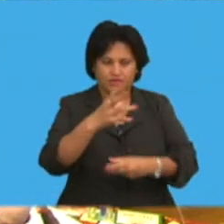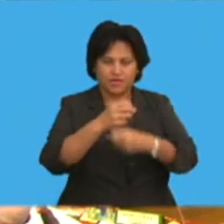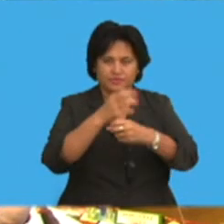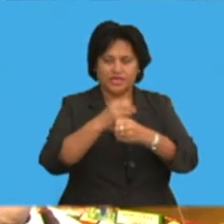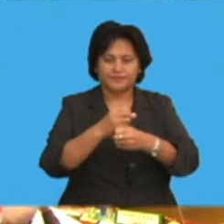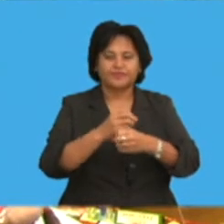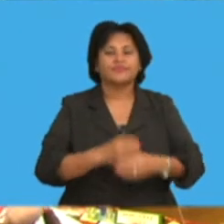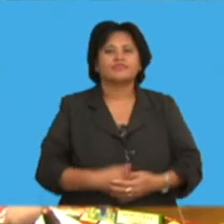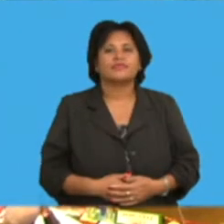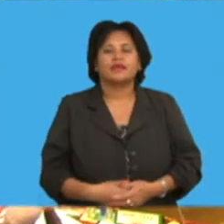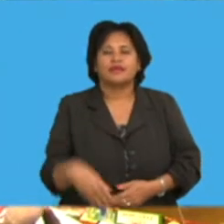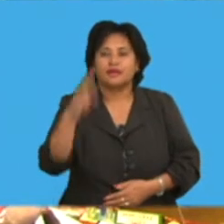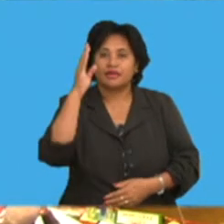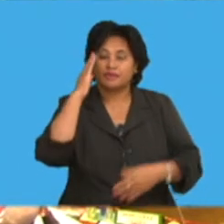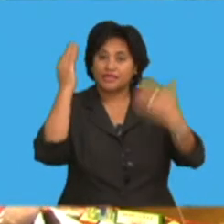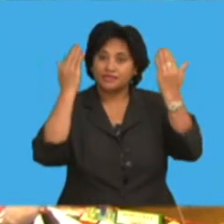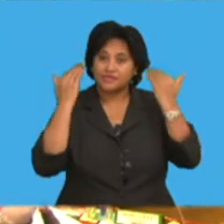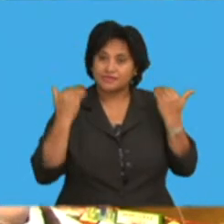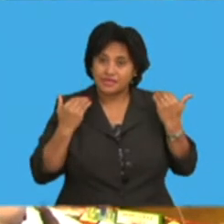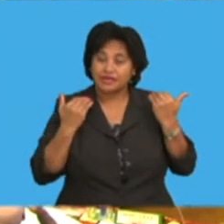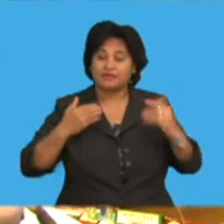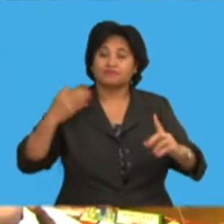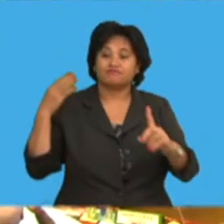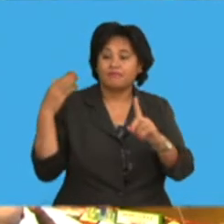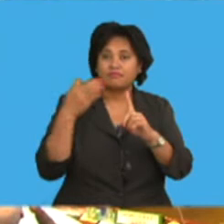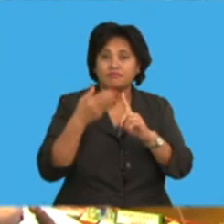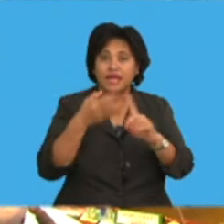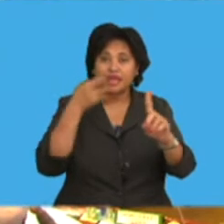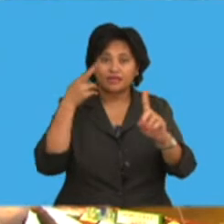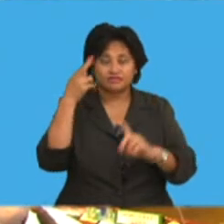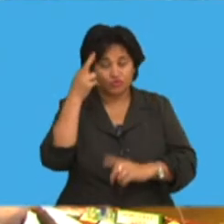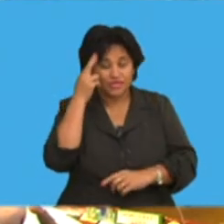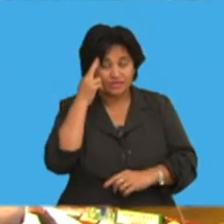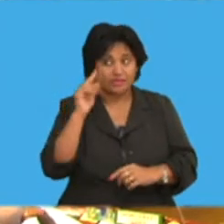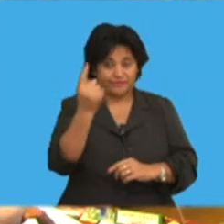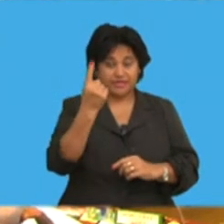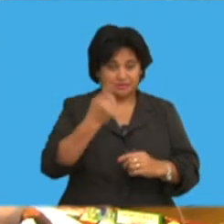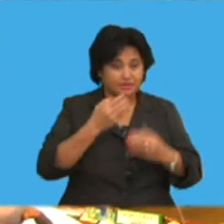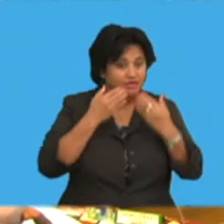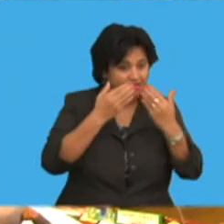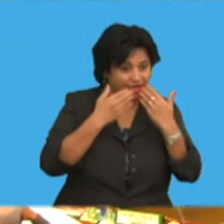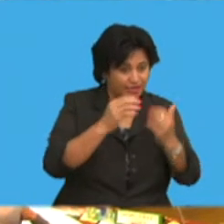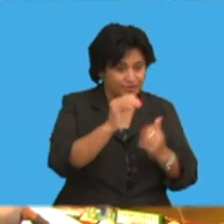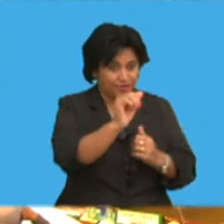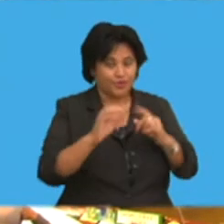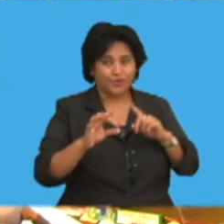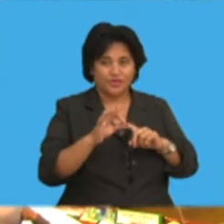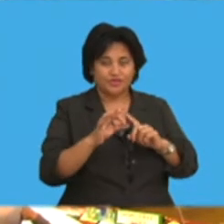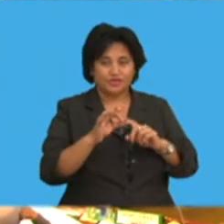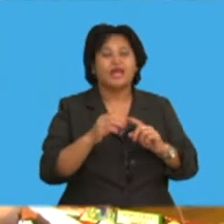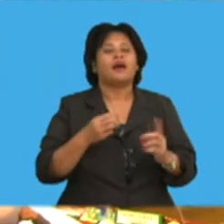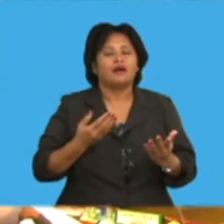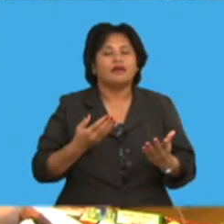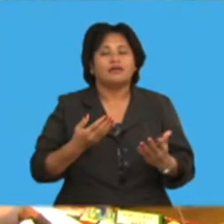Madam Speaker. Madam Speaker, the main reason, and I thank the Honourable Rizal for his question, the main reason, Madam